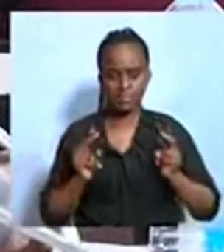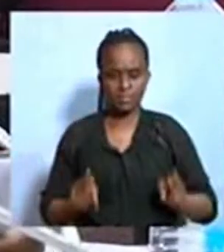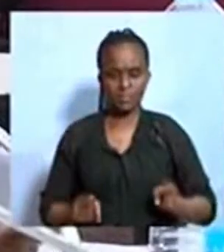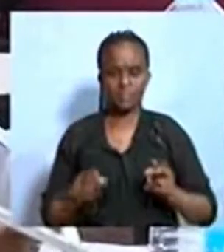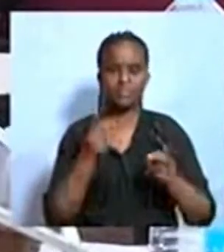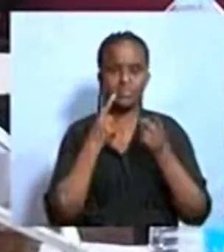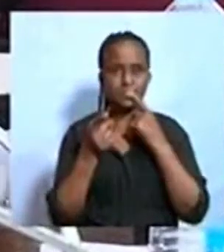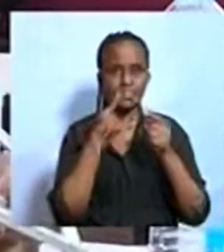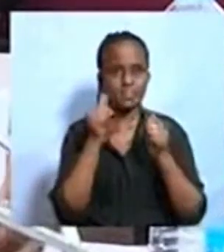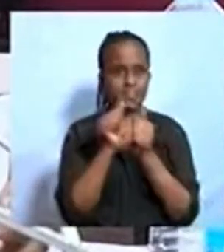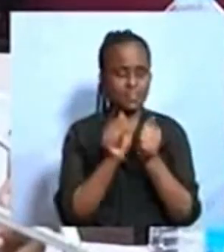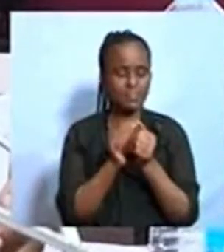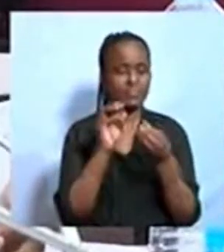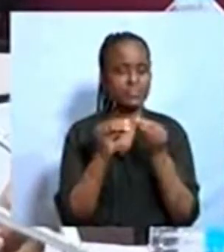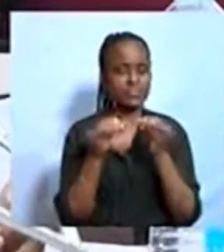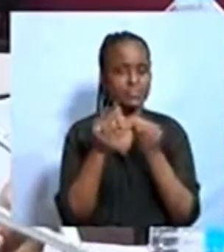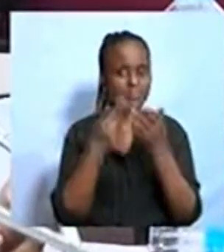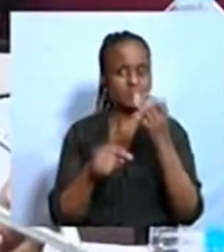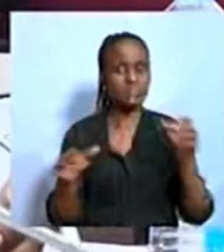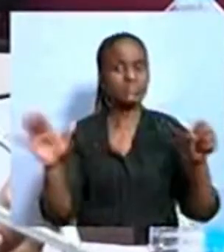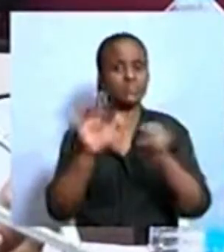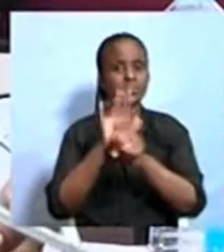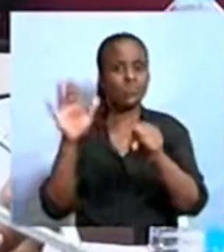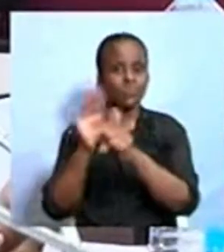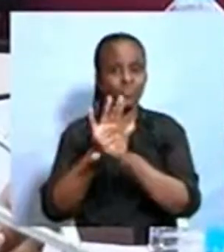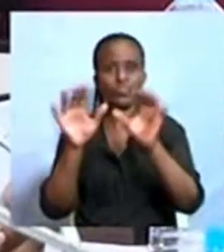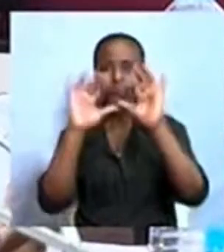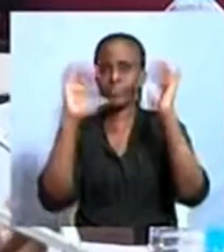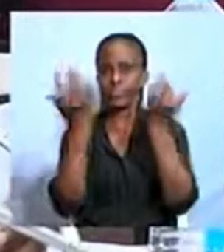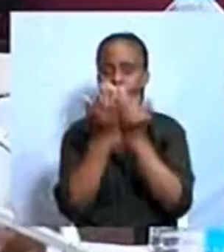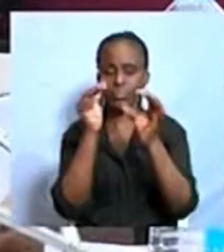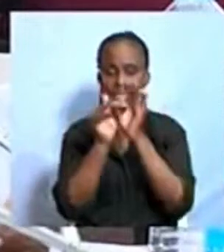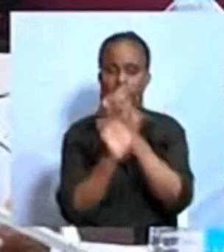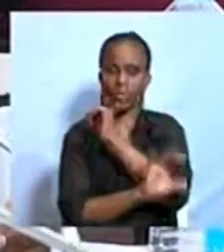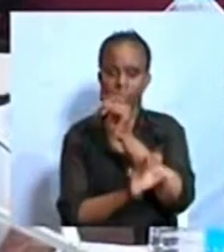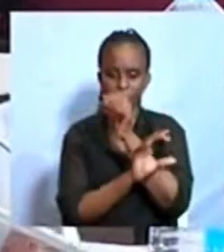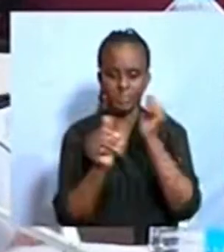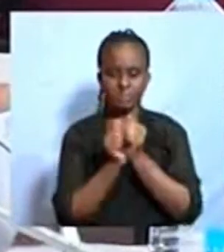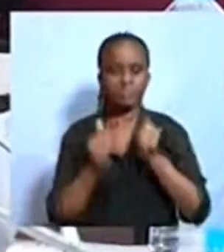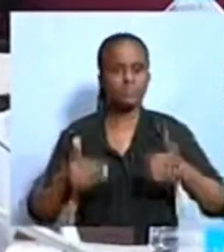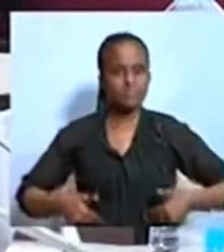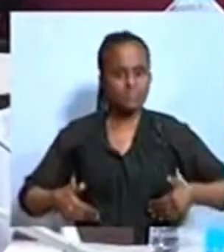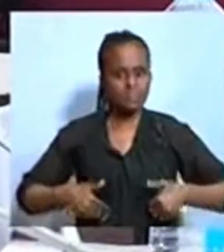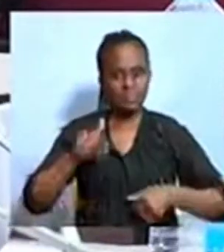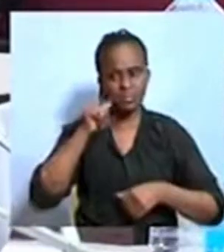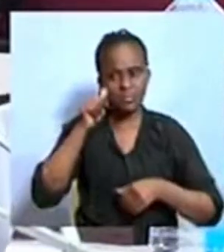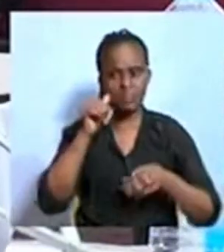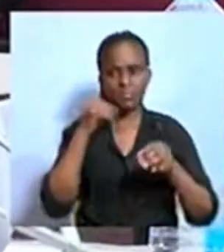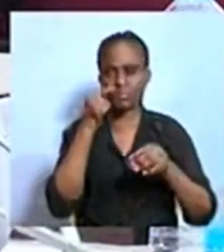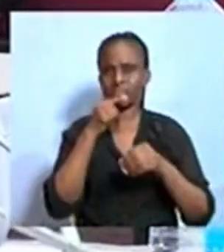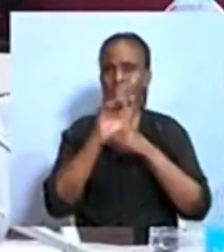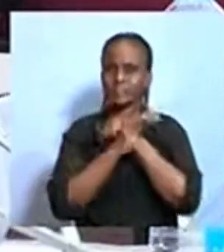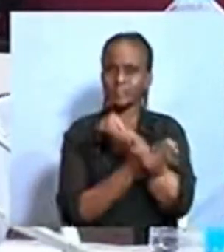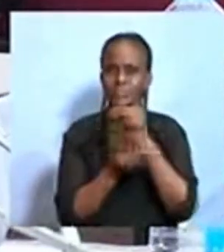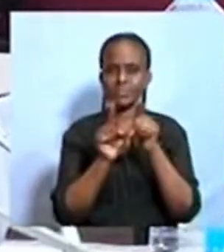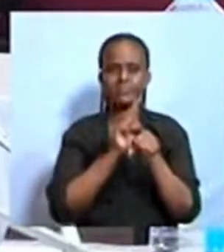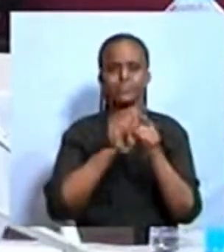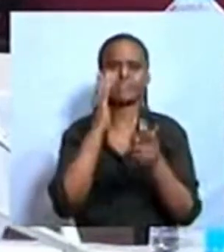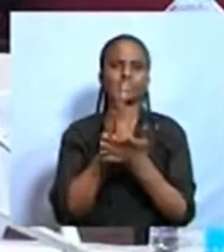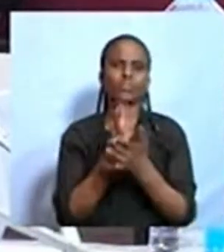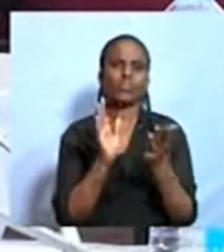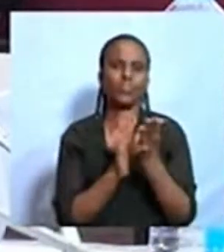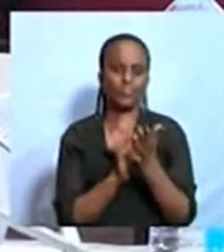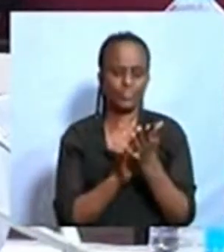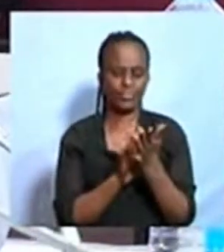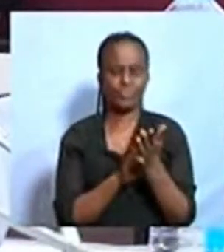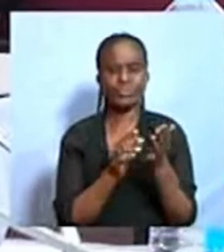about. That's an average stadium filled up in this country with adolescents that are pregnant and not able to continue school. Now, what